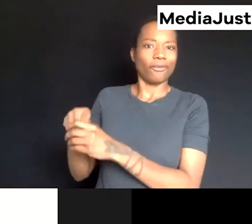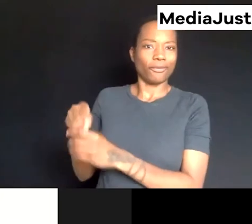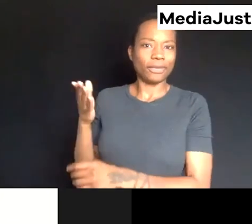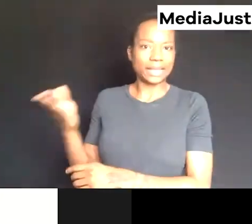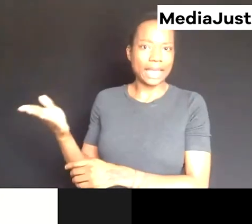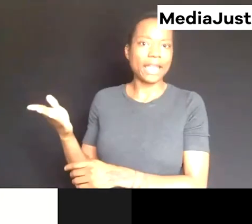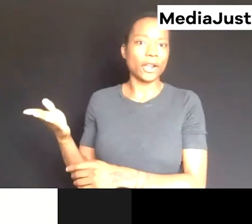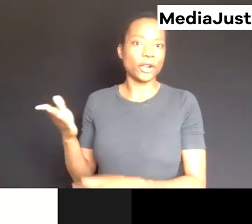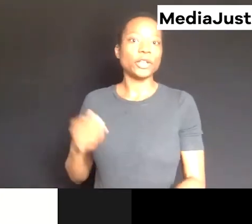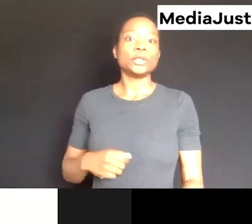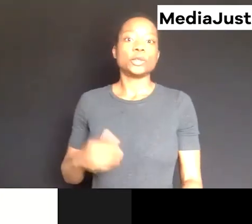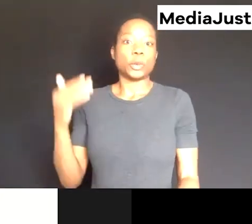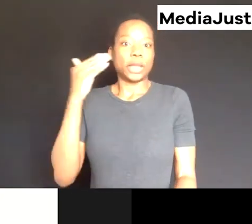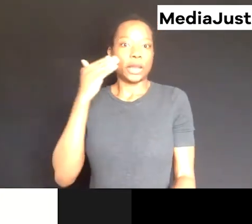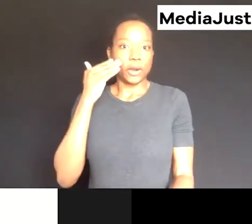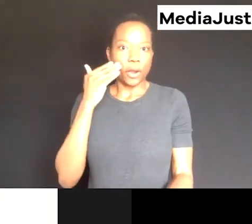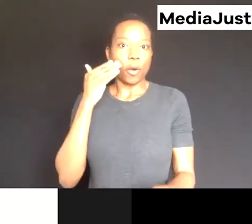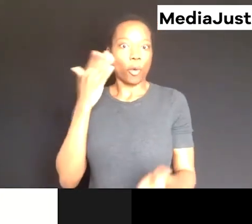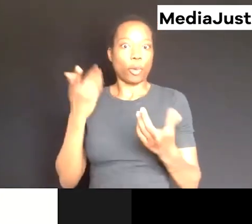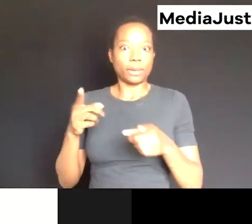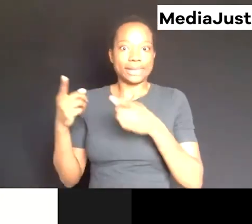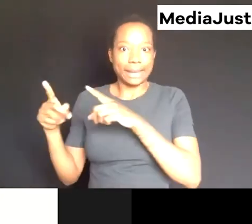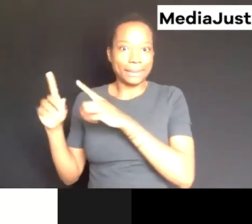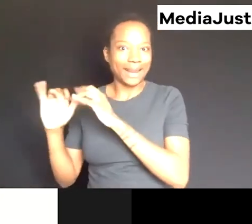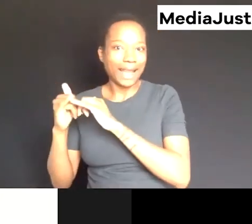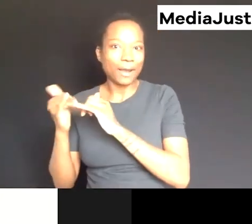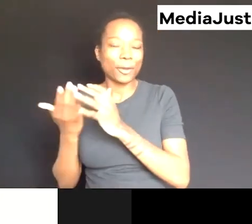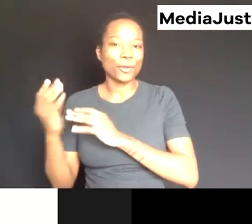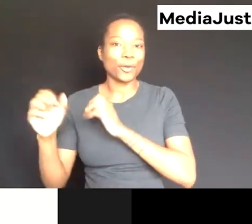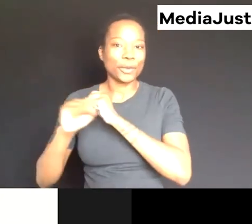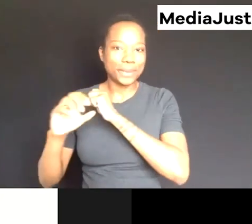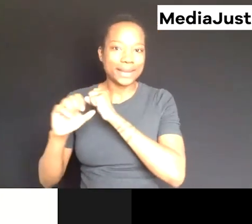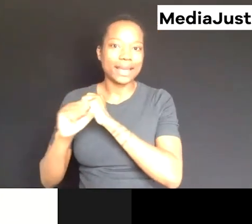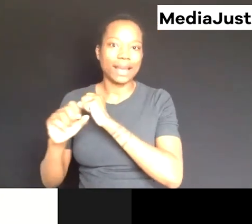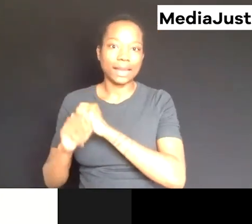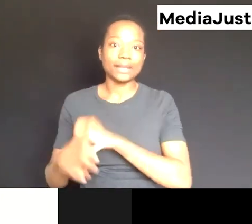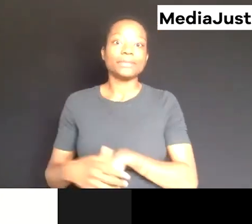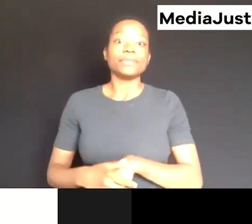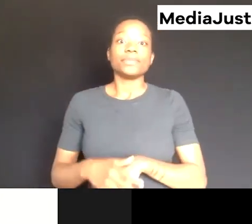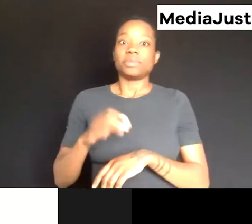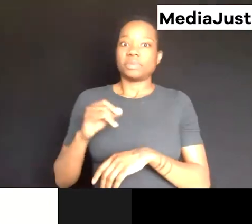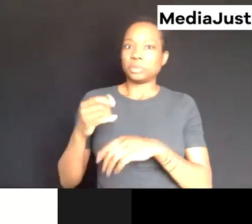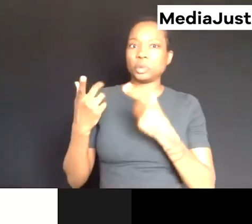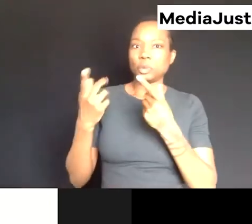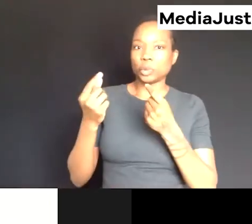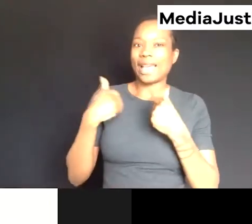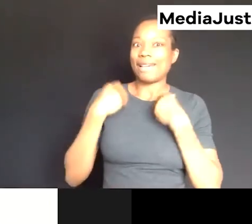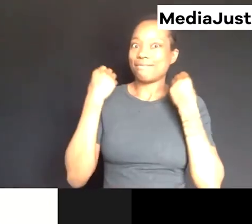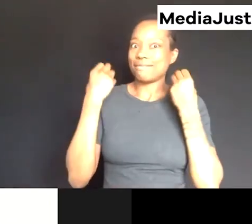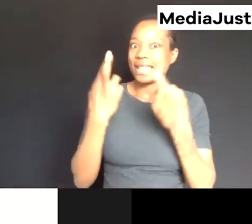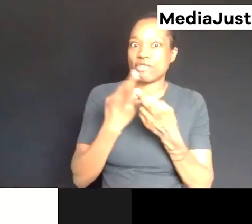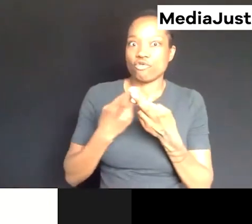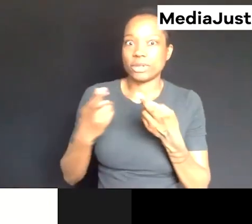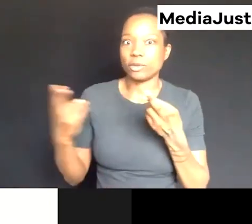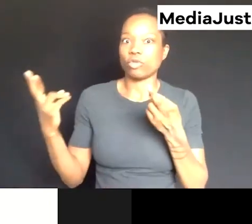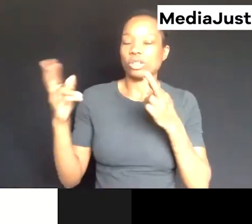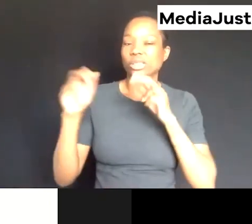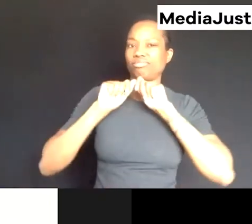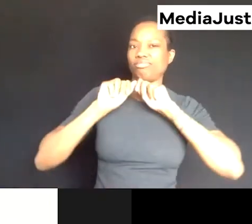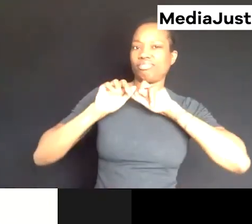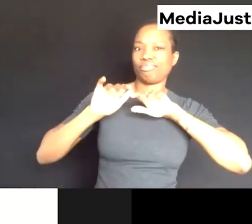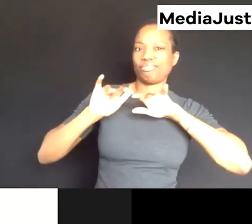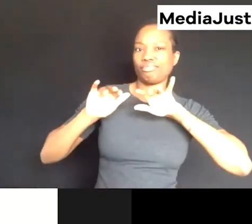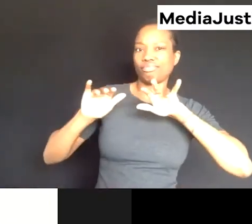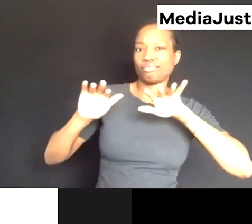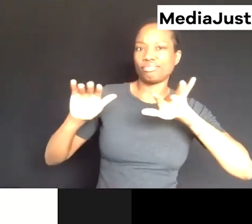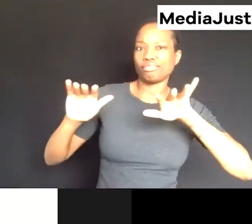of resources to engage in the war on drugs, media institutions largely protected Ronald